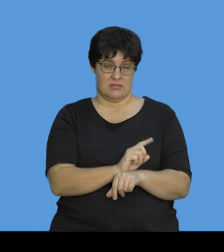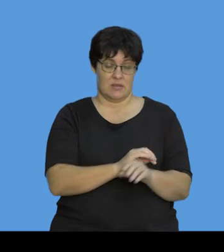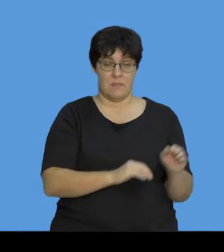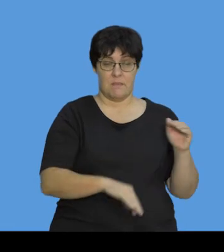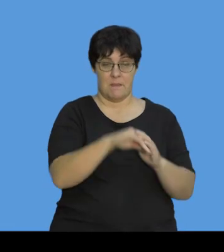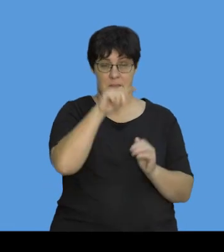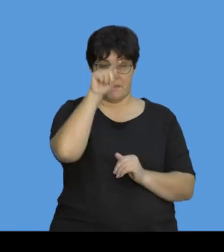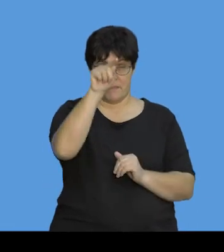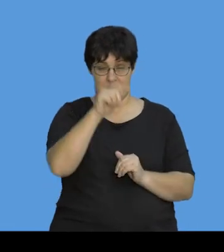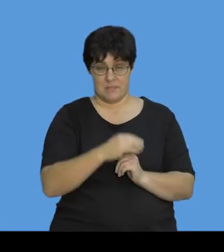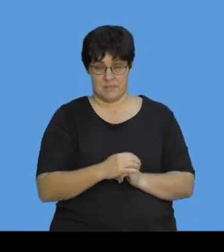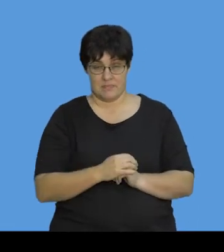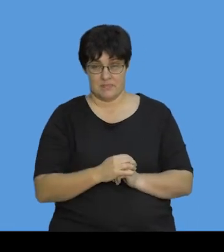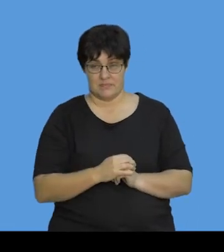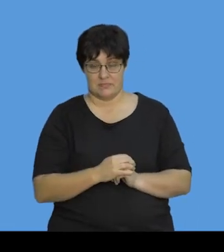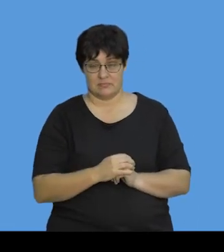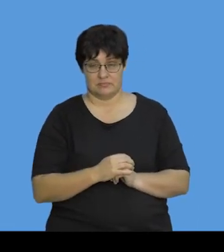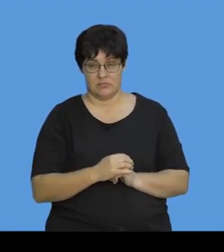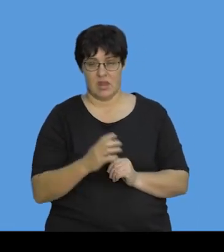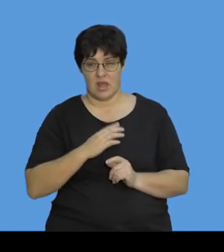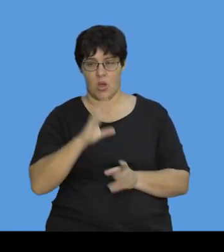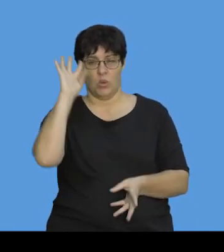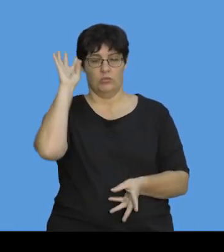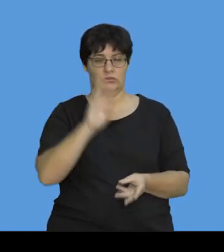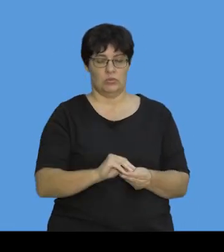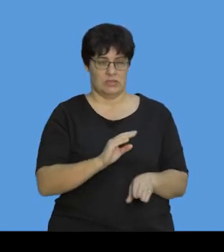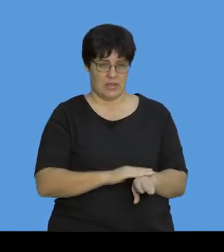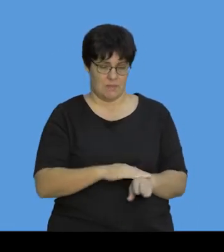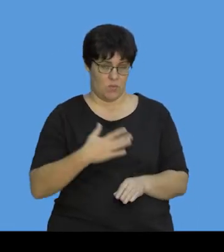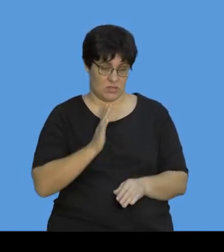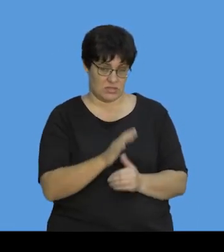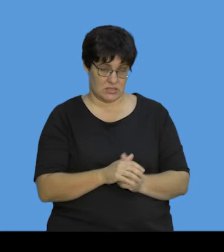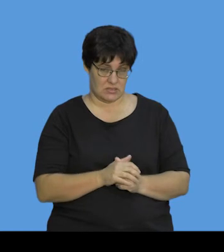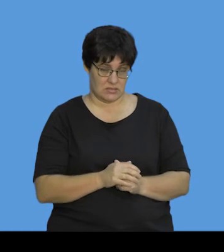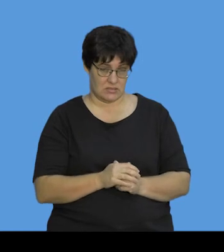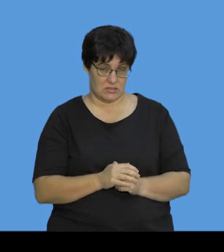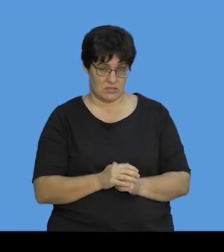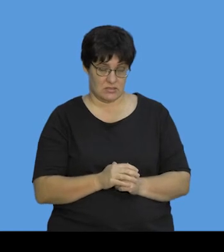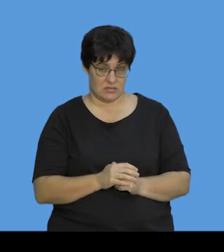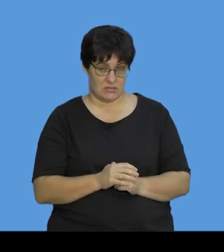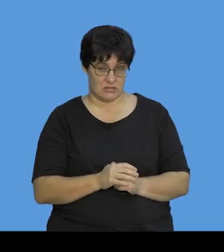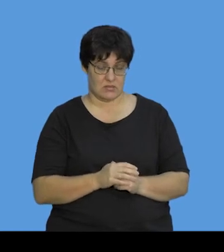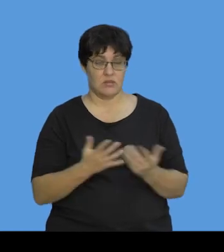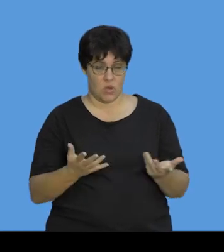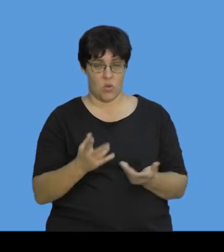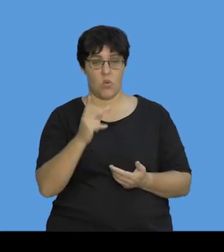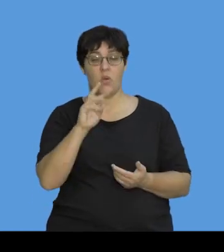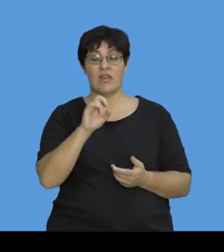get here. And now they want the total time. This is where